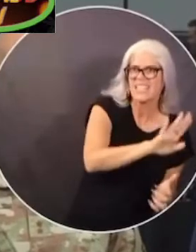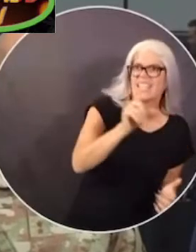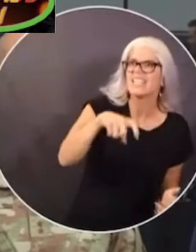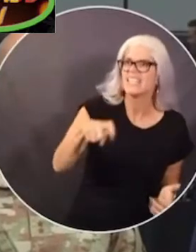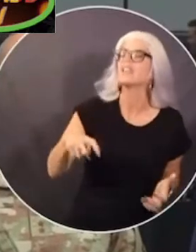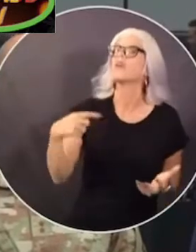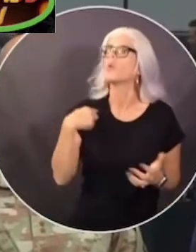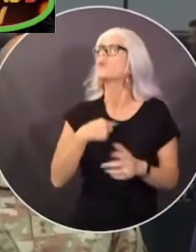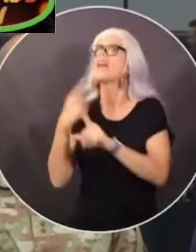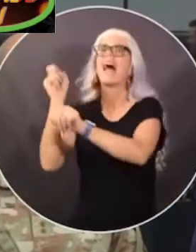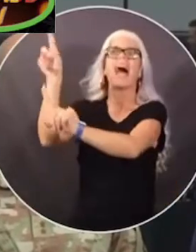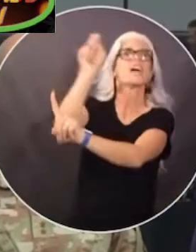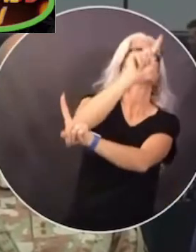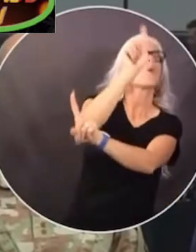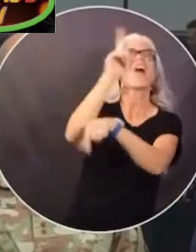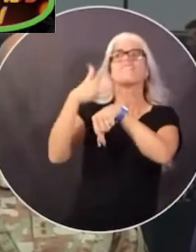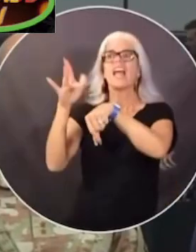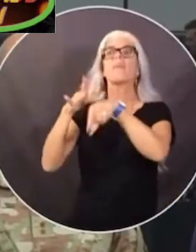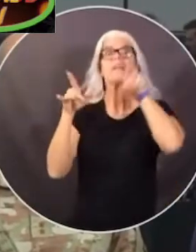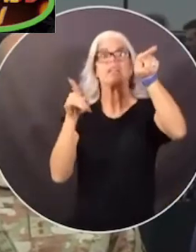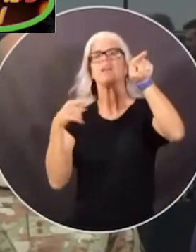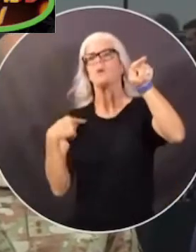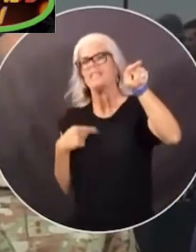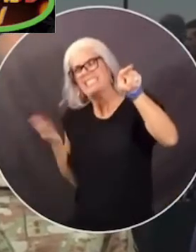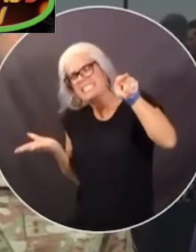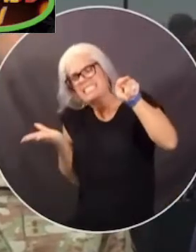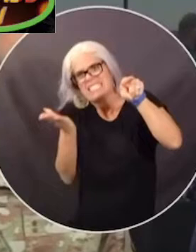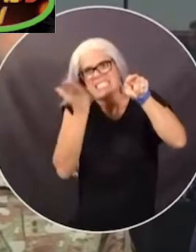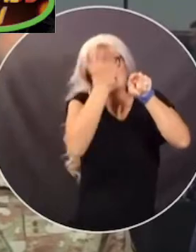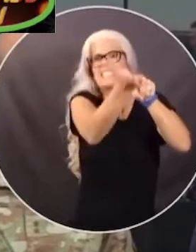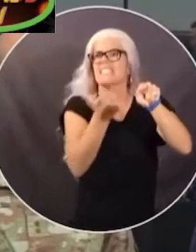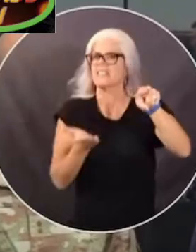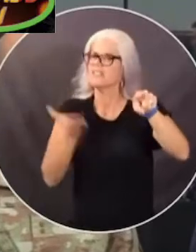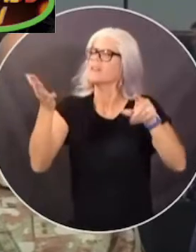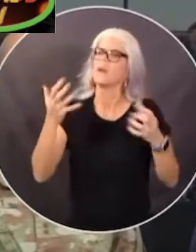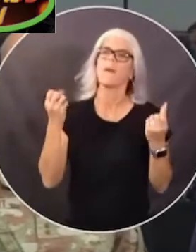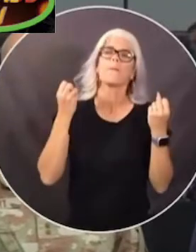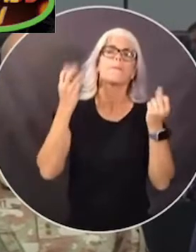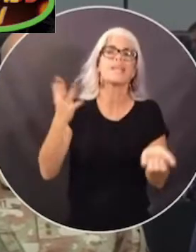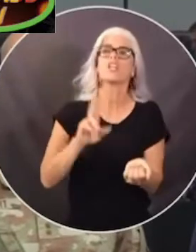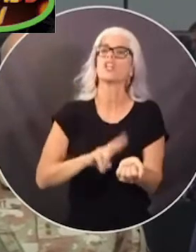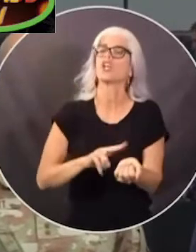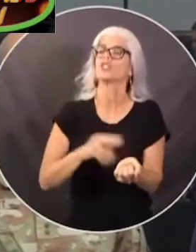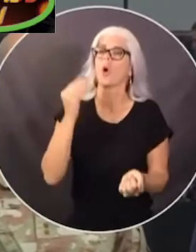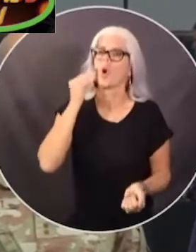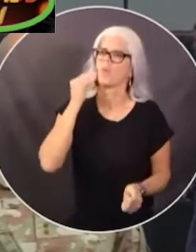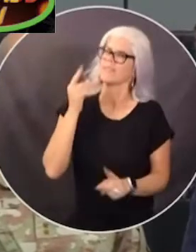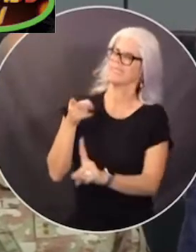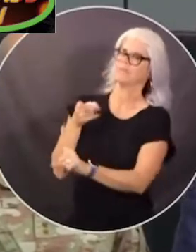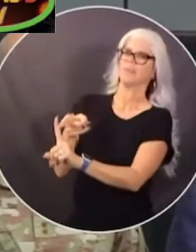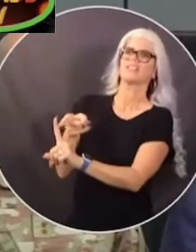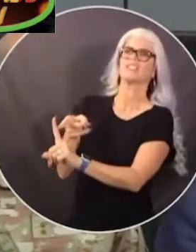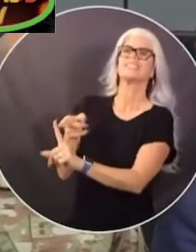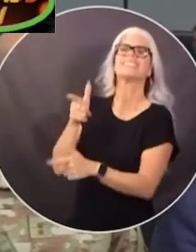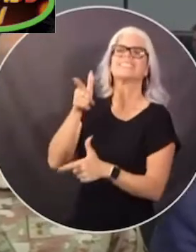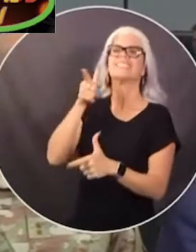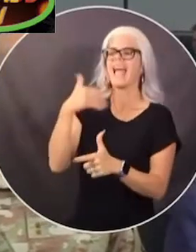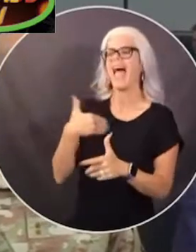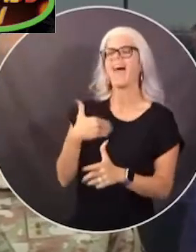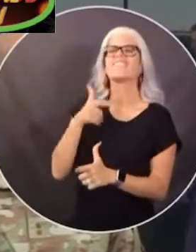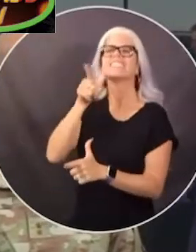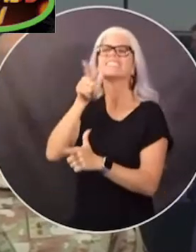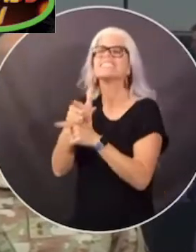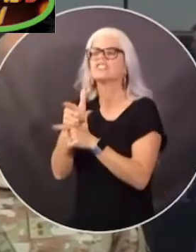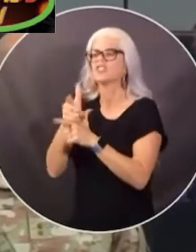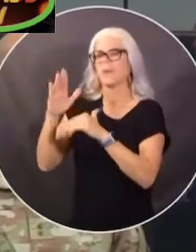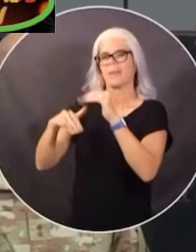in other facilities. You know, many of these nursing homes in particular, have sister facilities elsewhere in the state. So it